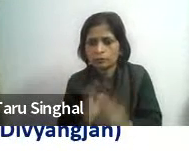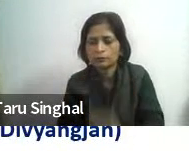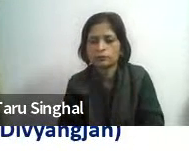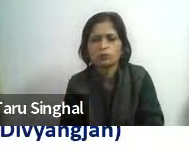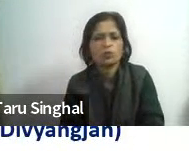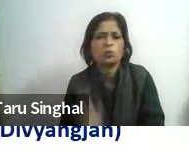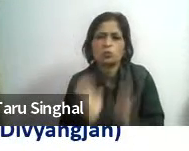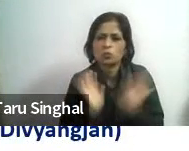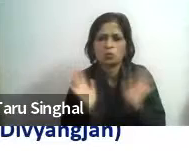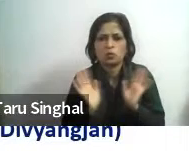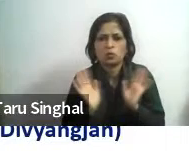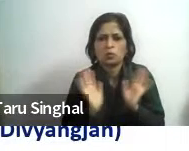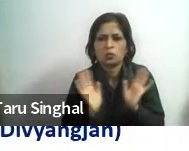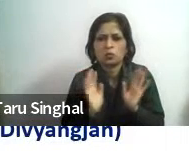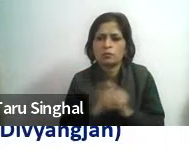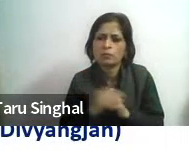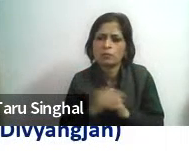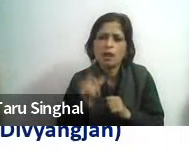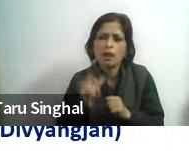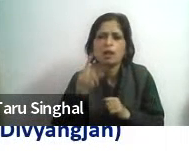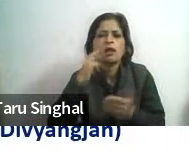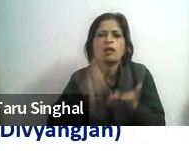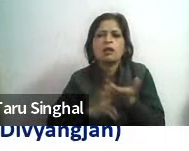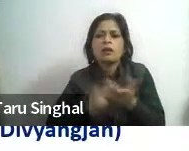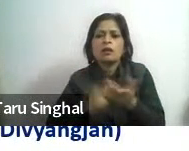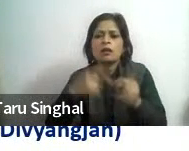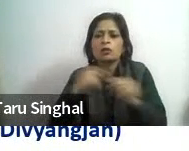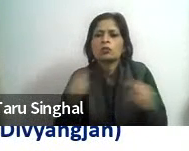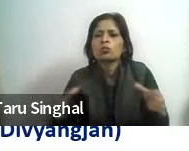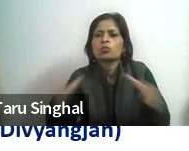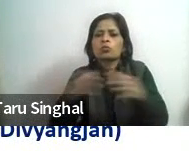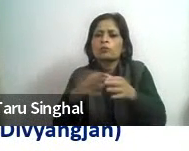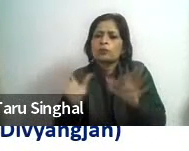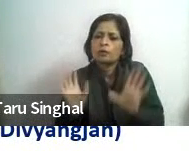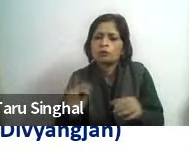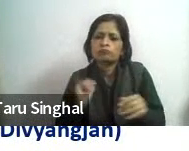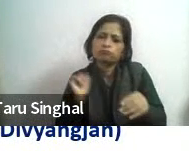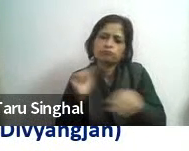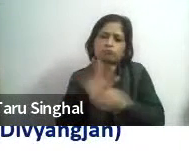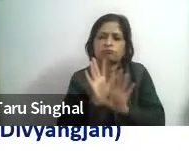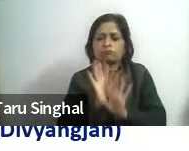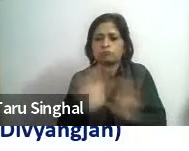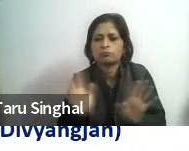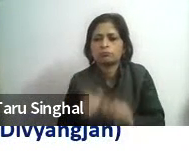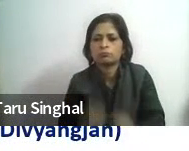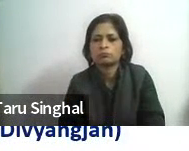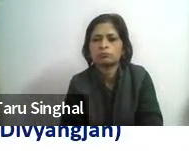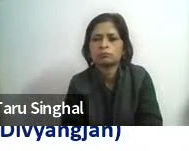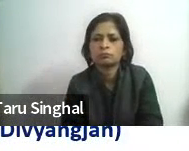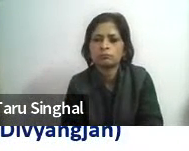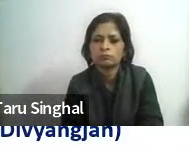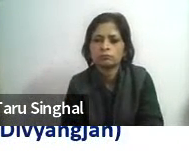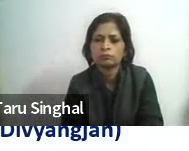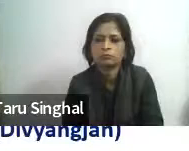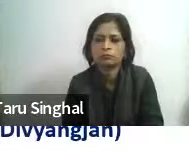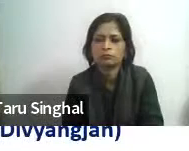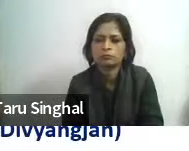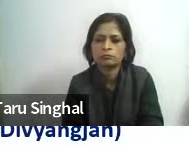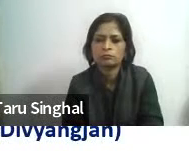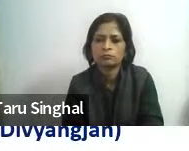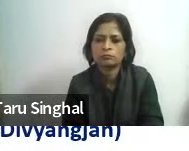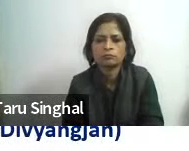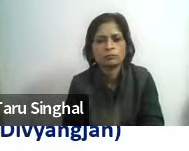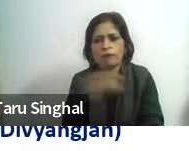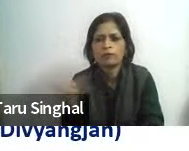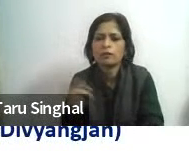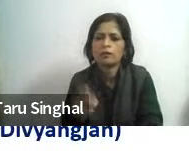I'm sending the link in the WhatsApp group meant for the CRE participants. Okay. And we are much hopeful that they will fill